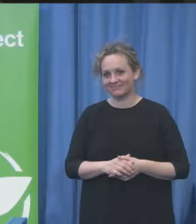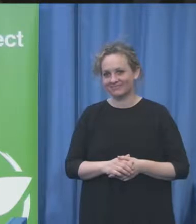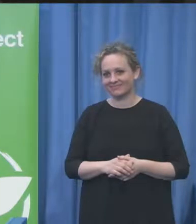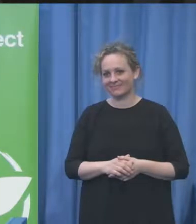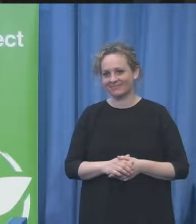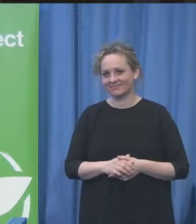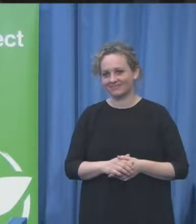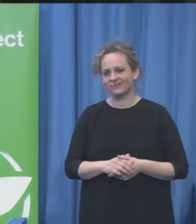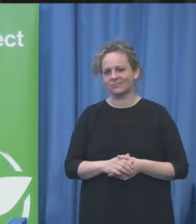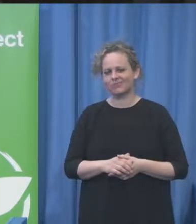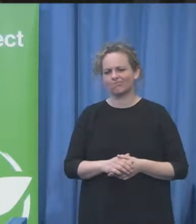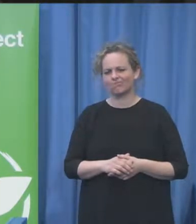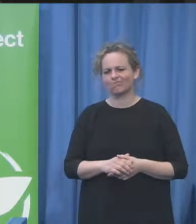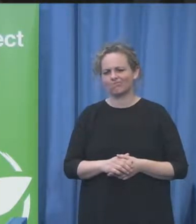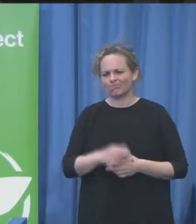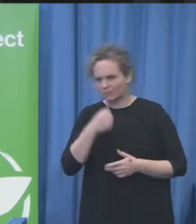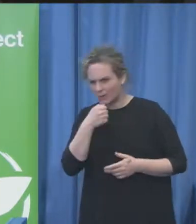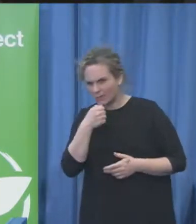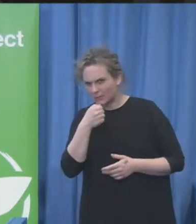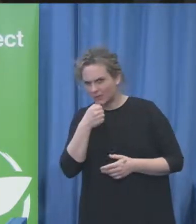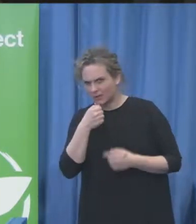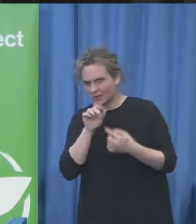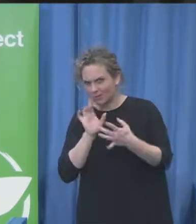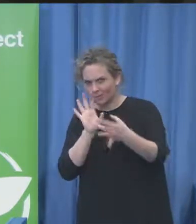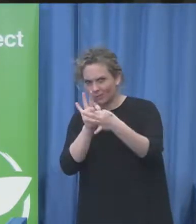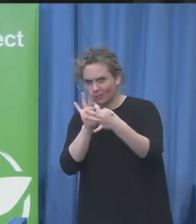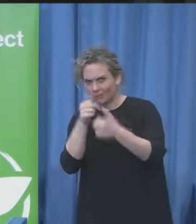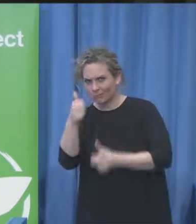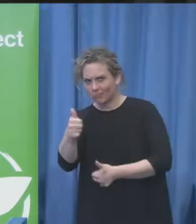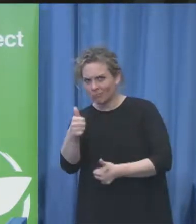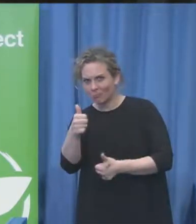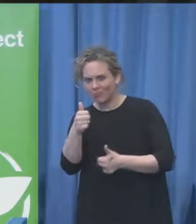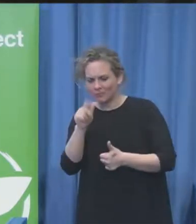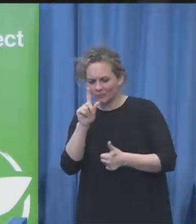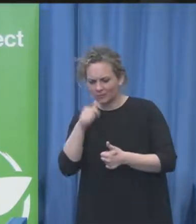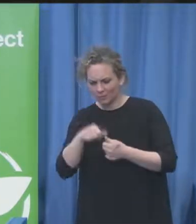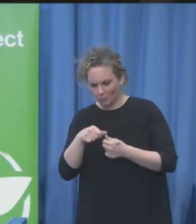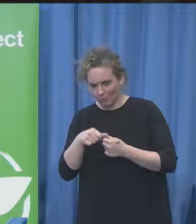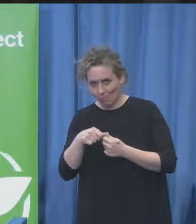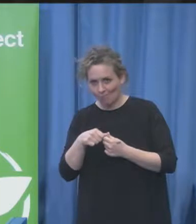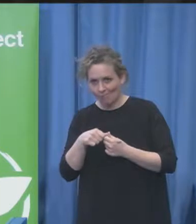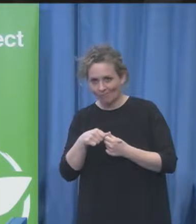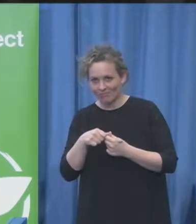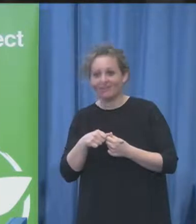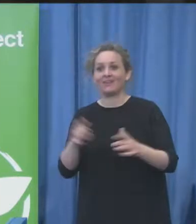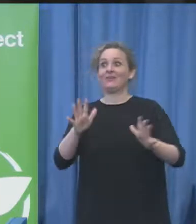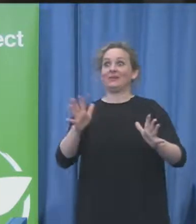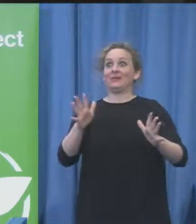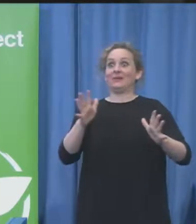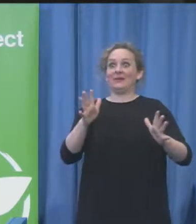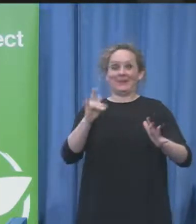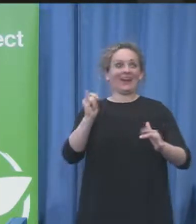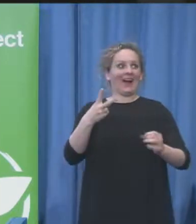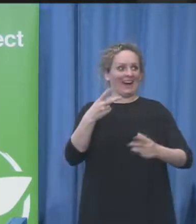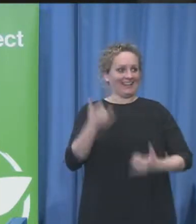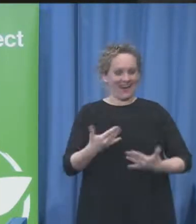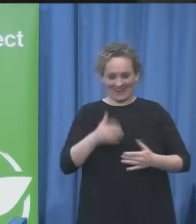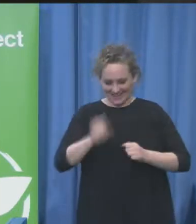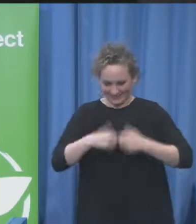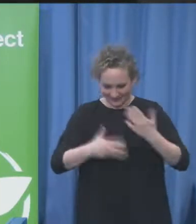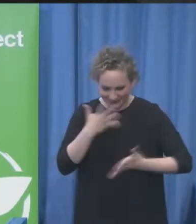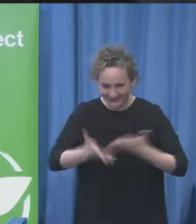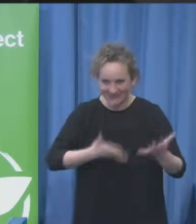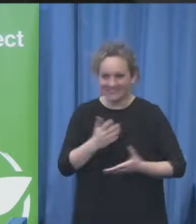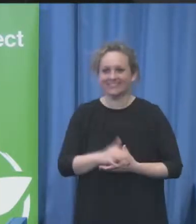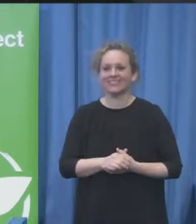Am I on? Am I on? Oh, I've run out of battery. Am I on? Oh, I am. I'm so glad we got to